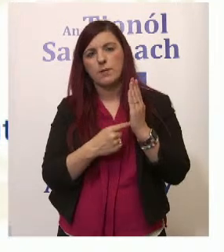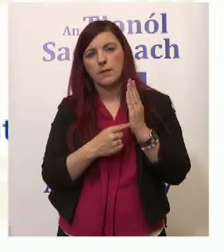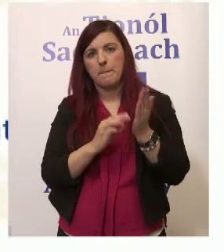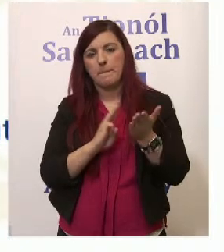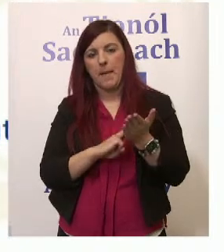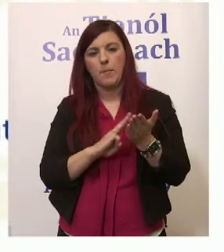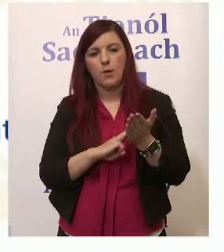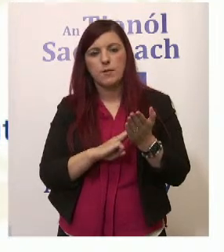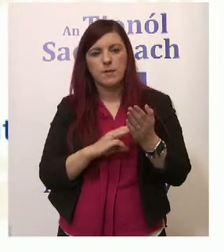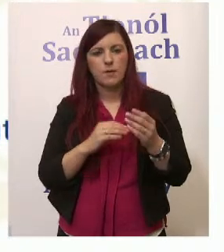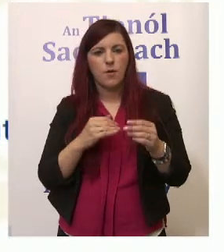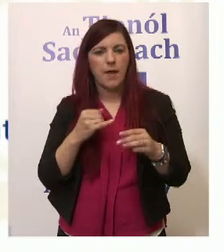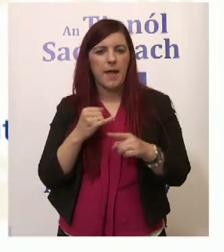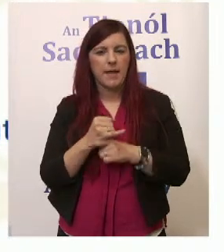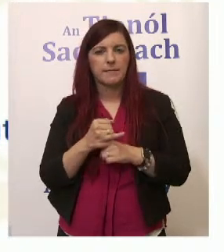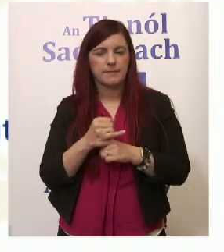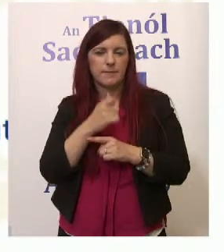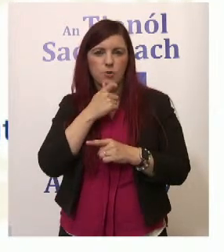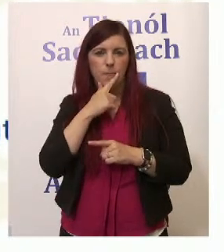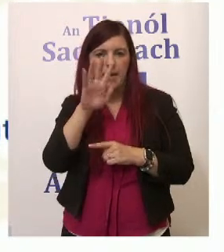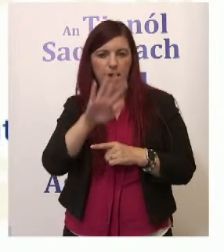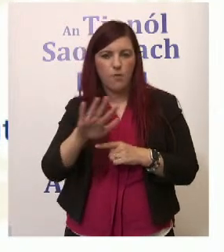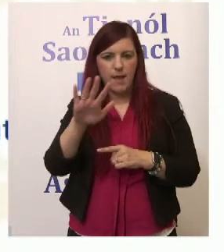the voluntary NGO sector.